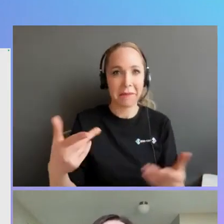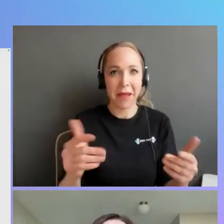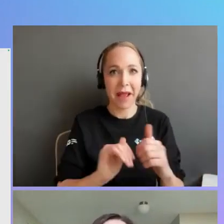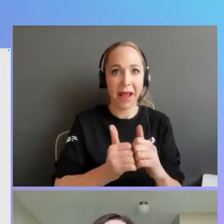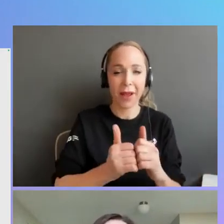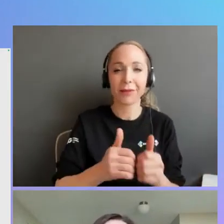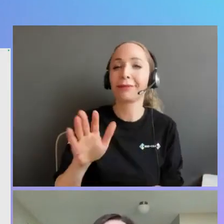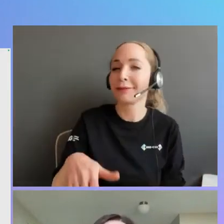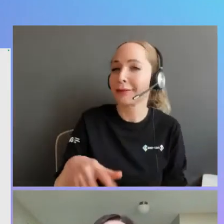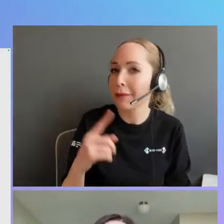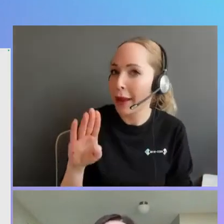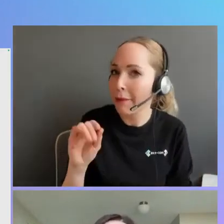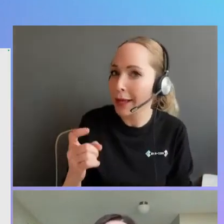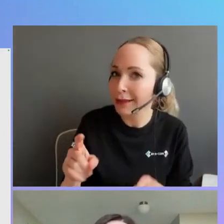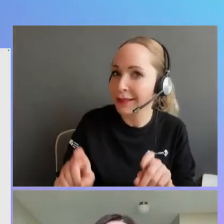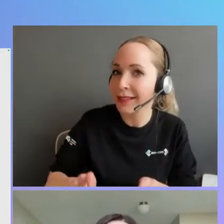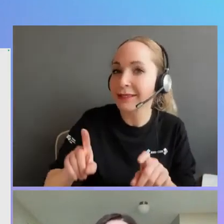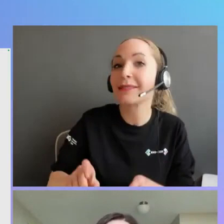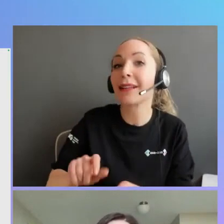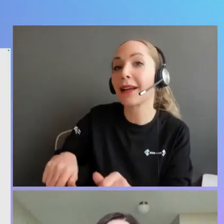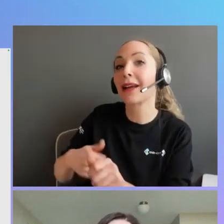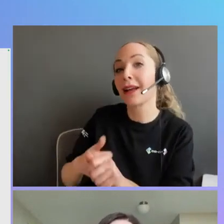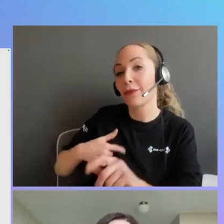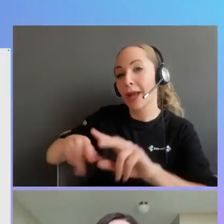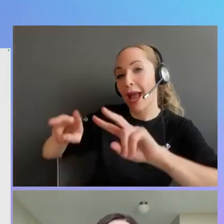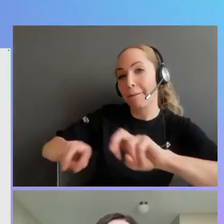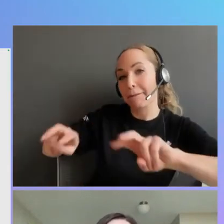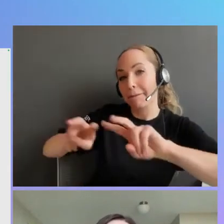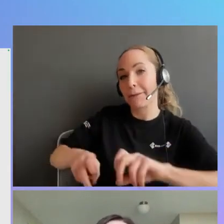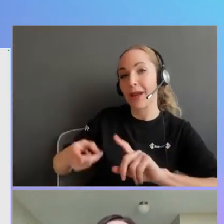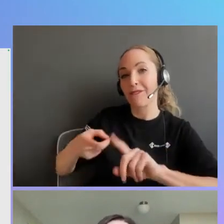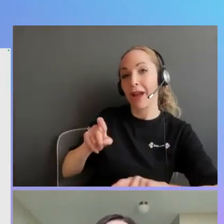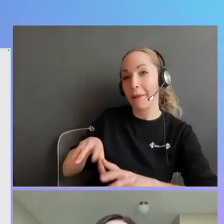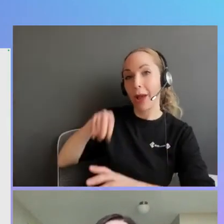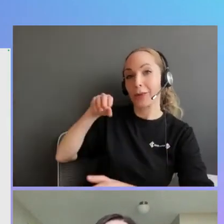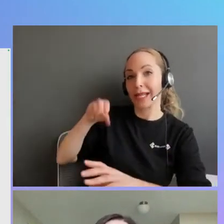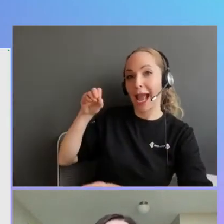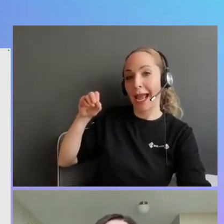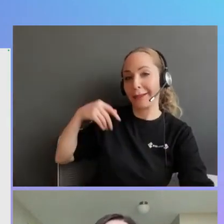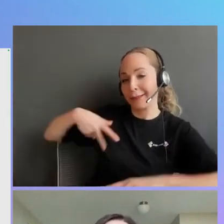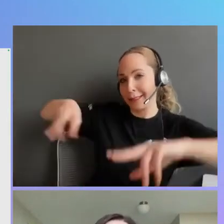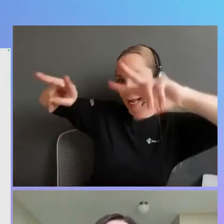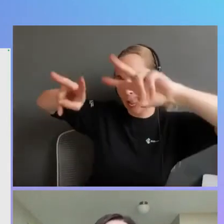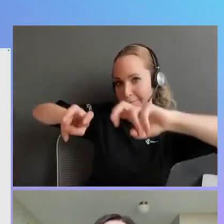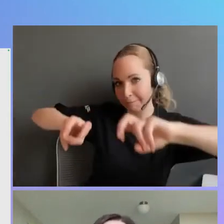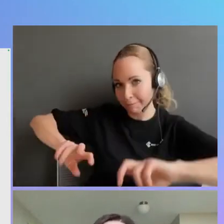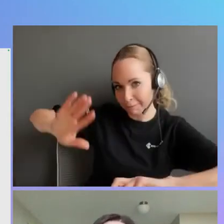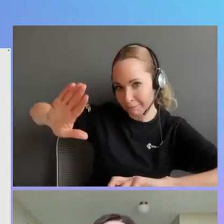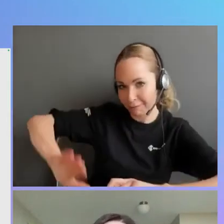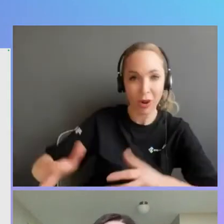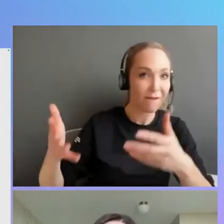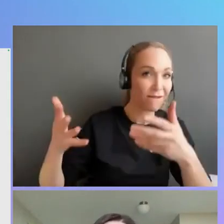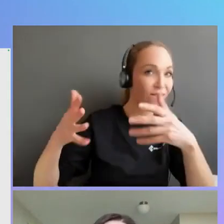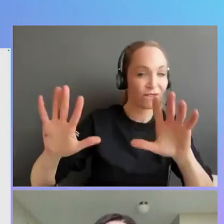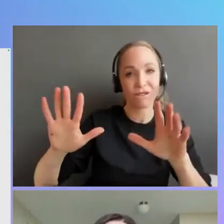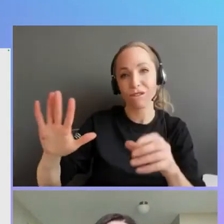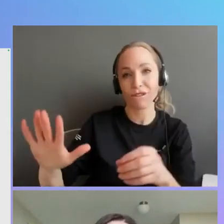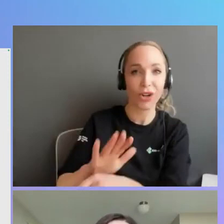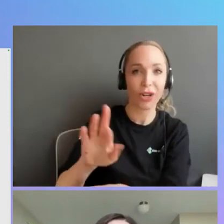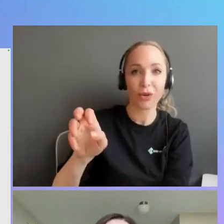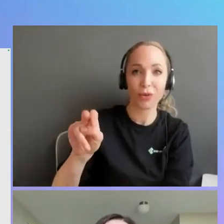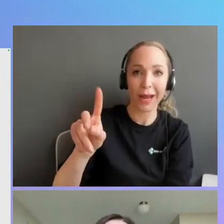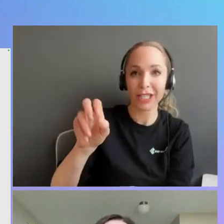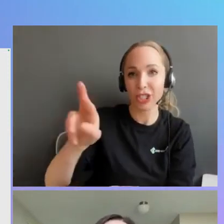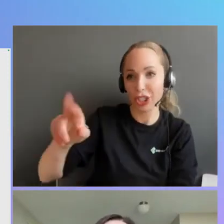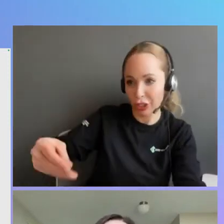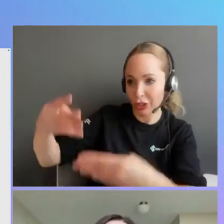box testing, so we're essentially analyzing your app from the outside in. We're testing the fully rendered UI with the accessibility layer